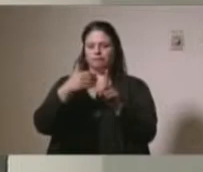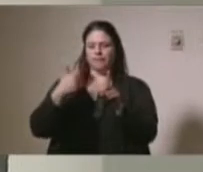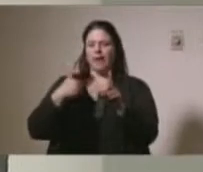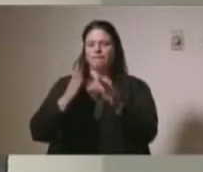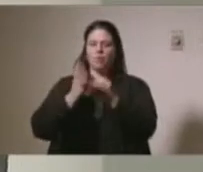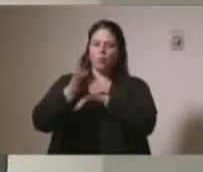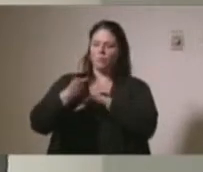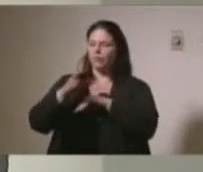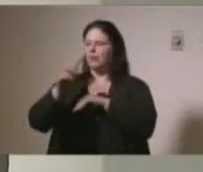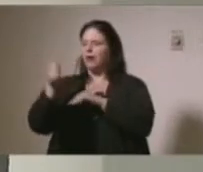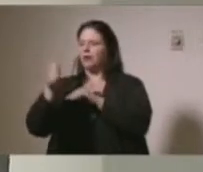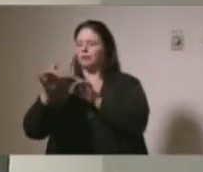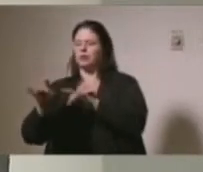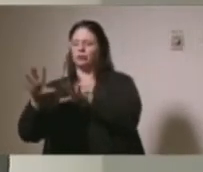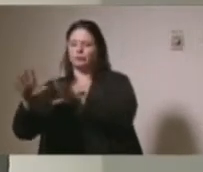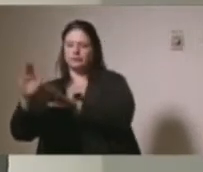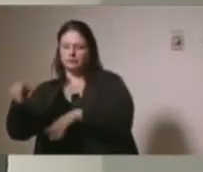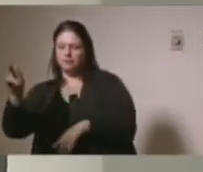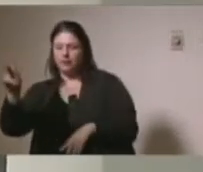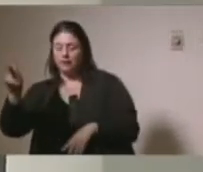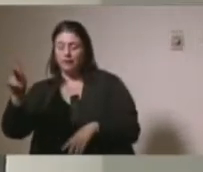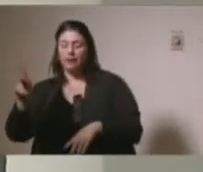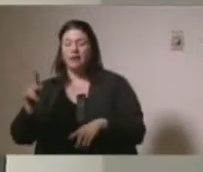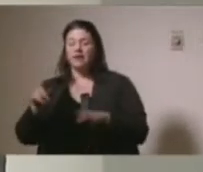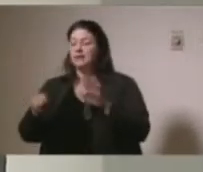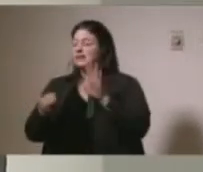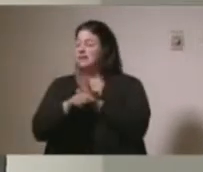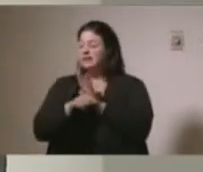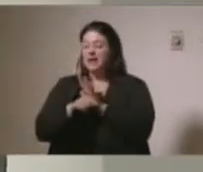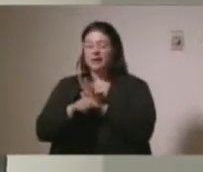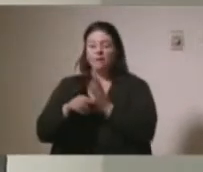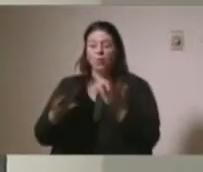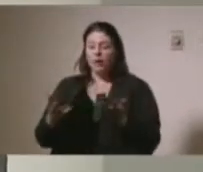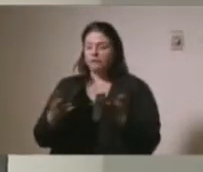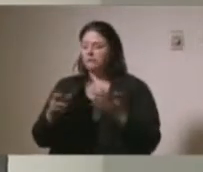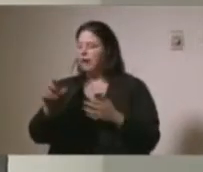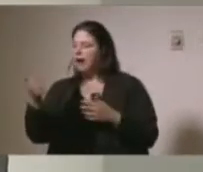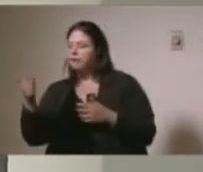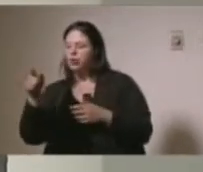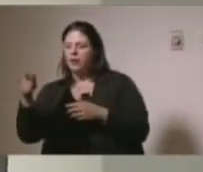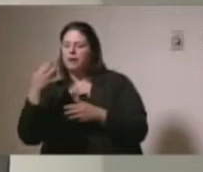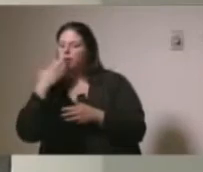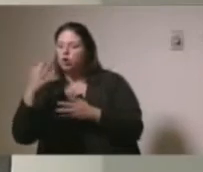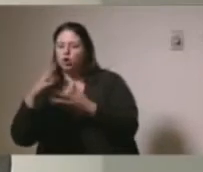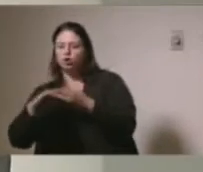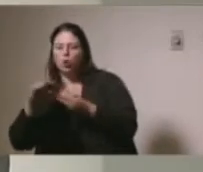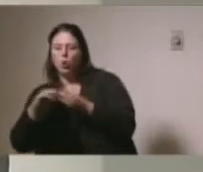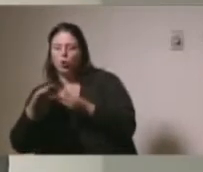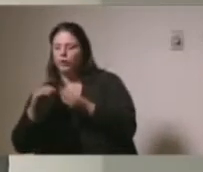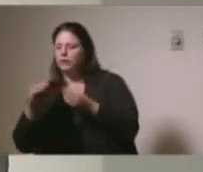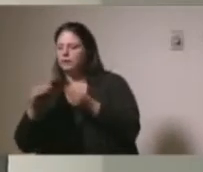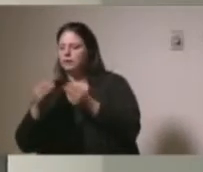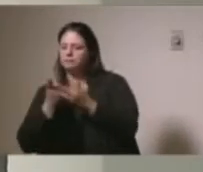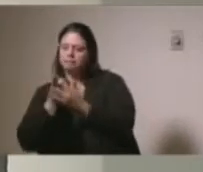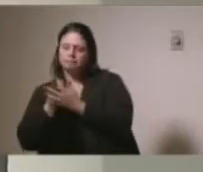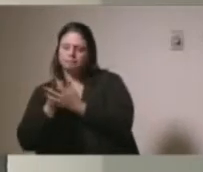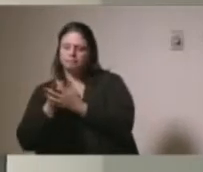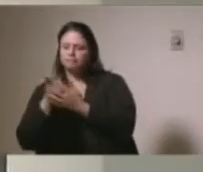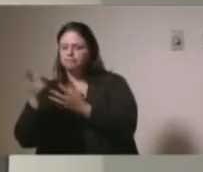that advantage to the New Zealand-owned banks that have the same compelling narrative yet return better